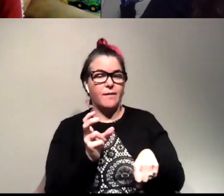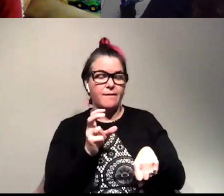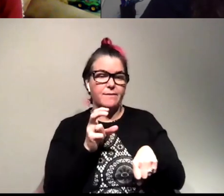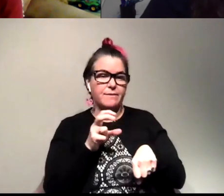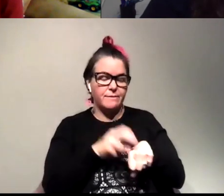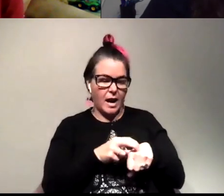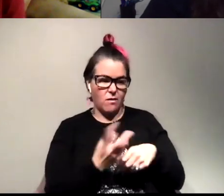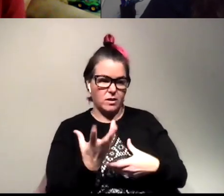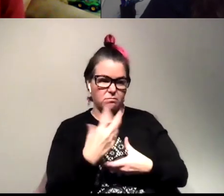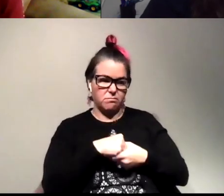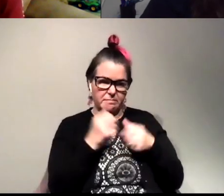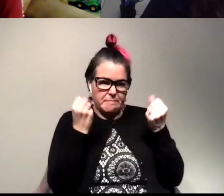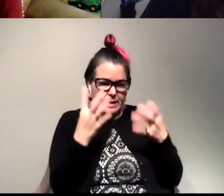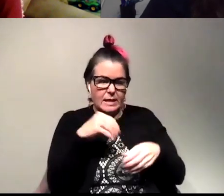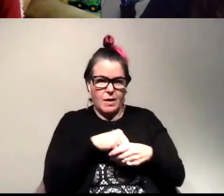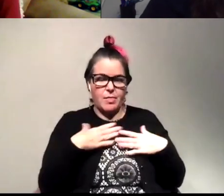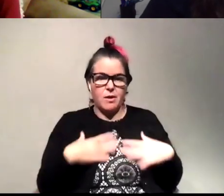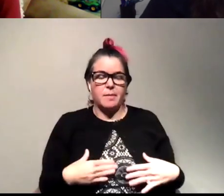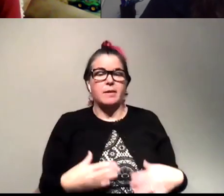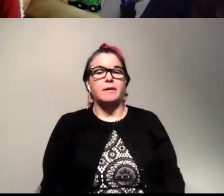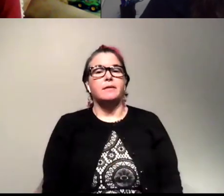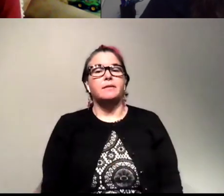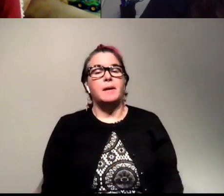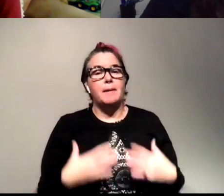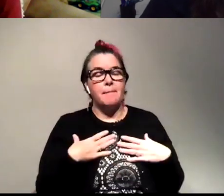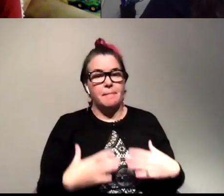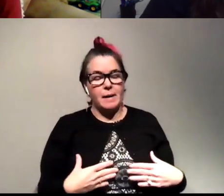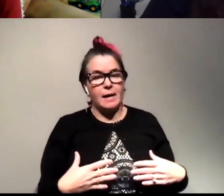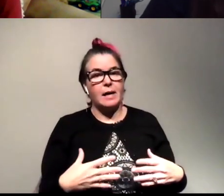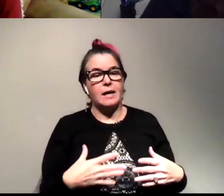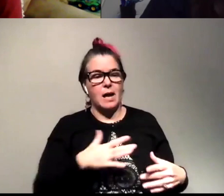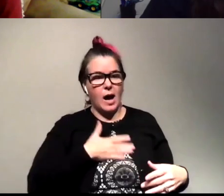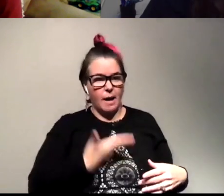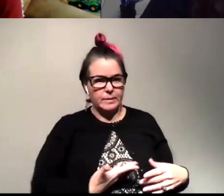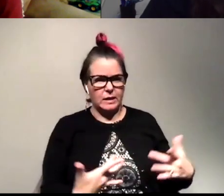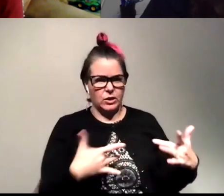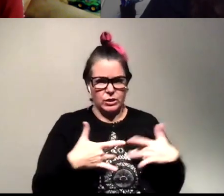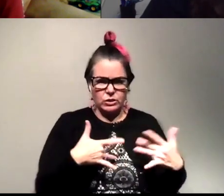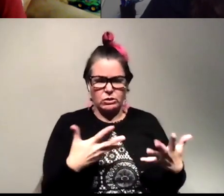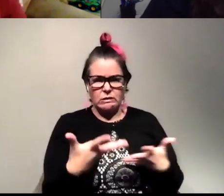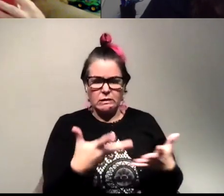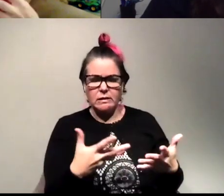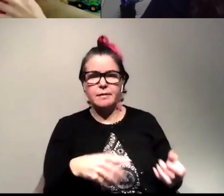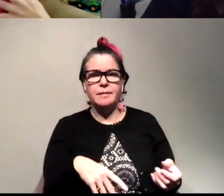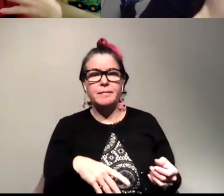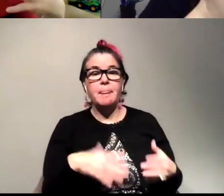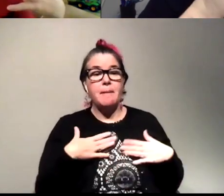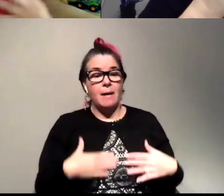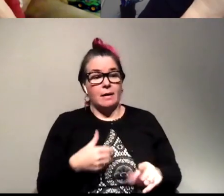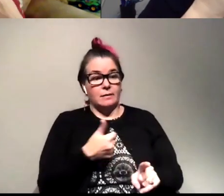in the body, and the body gets very upset and concerned about that. And the